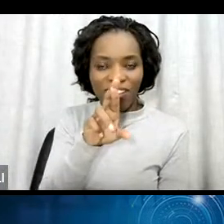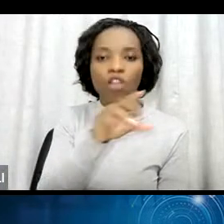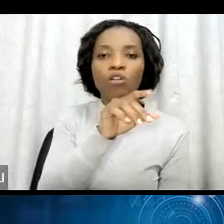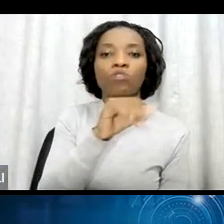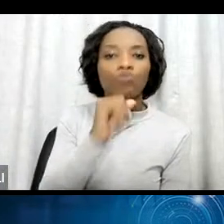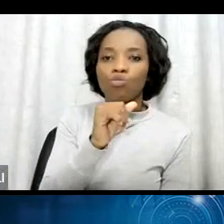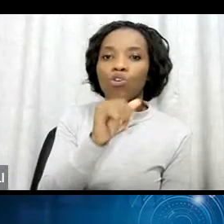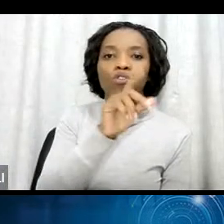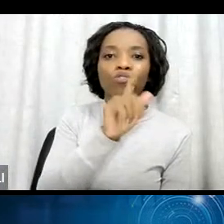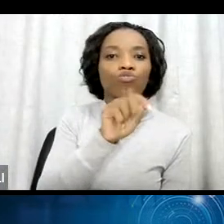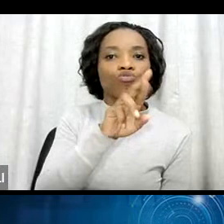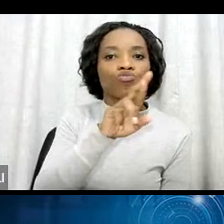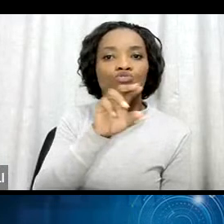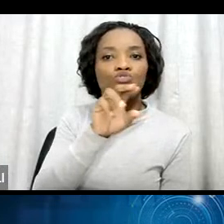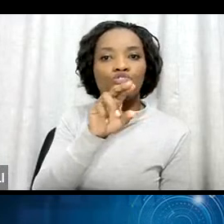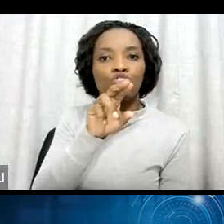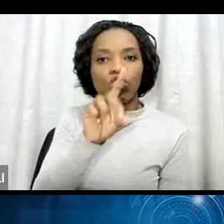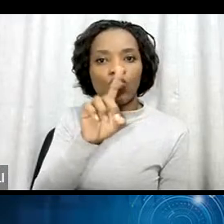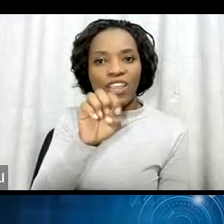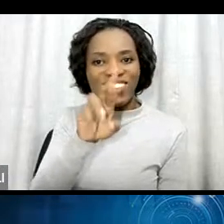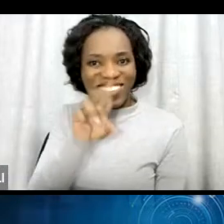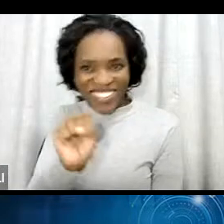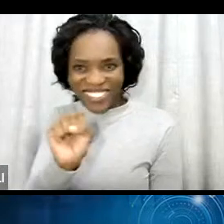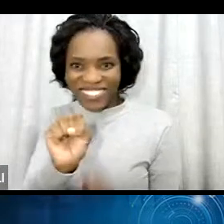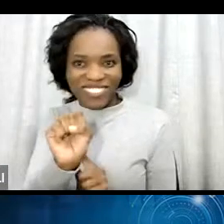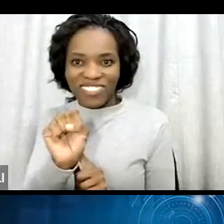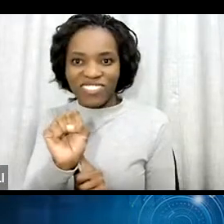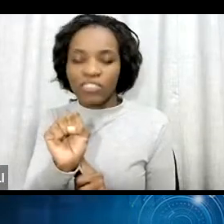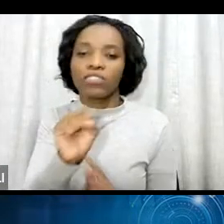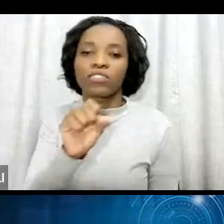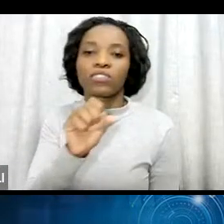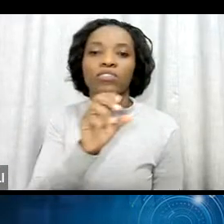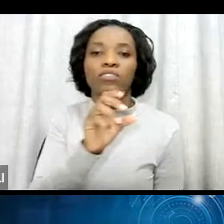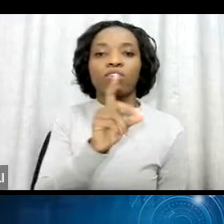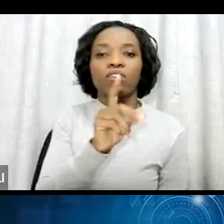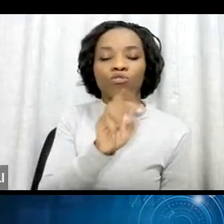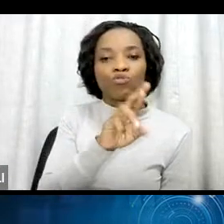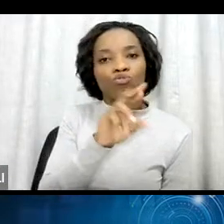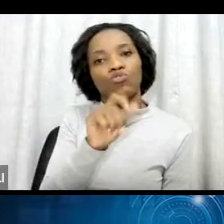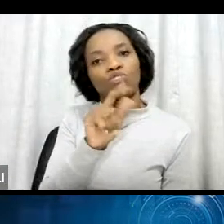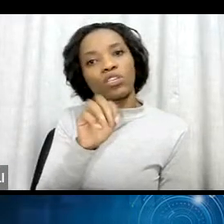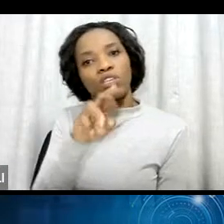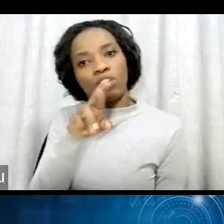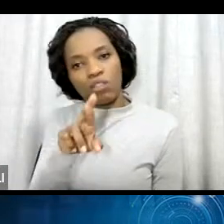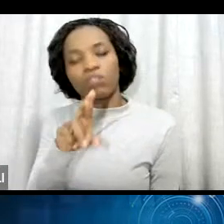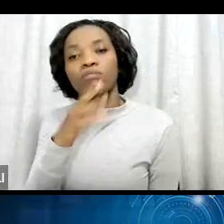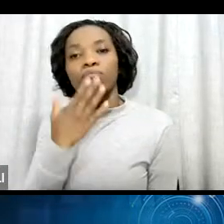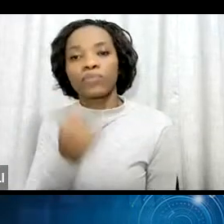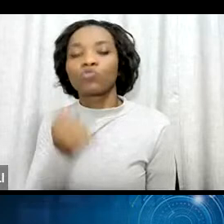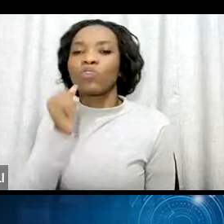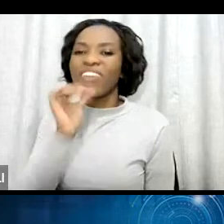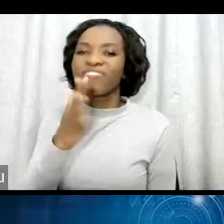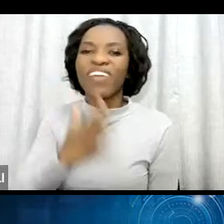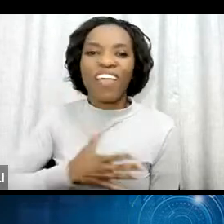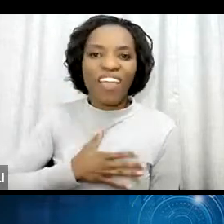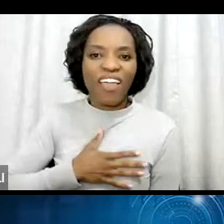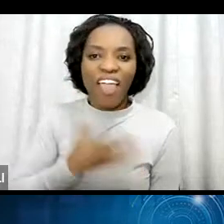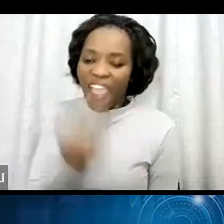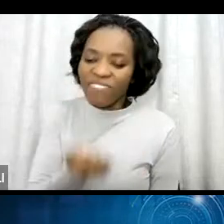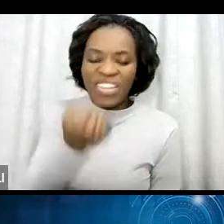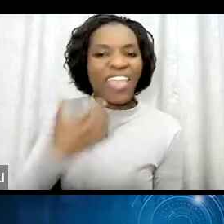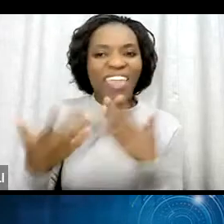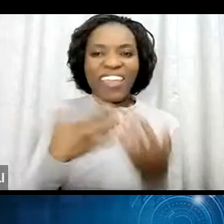if in case you have any specific personalized query or engagement that you need to have with SARS, you can direct it